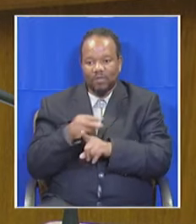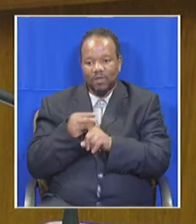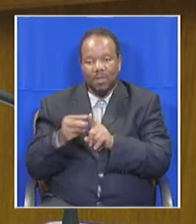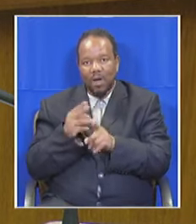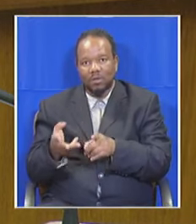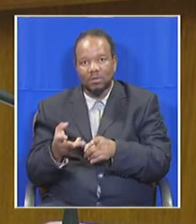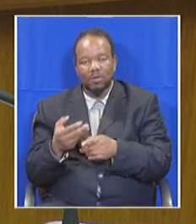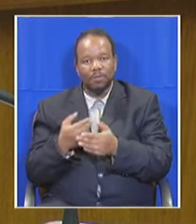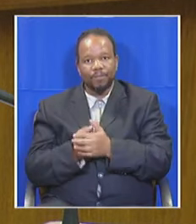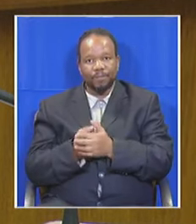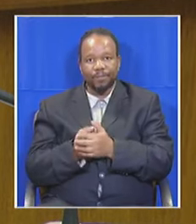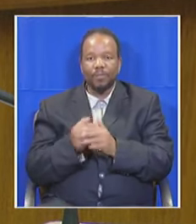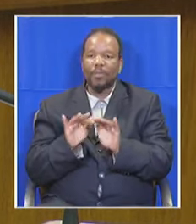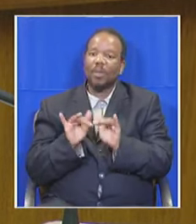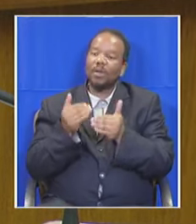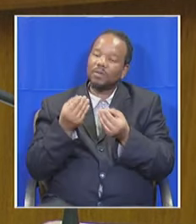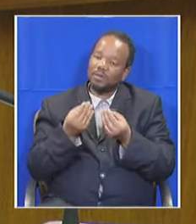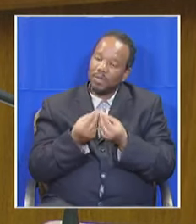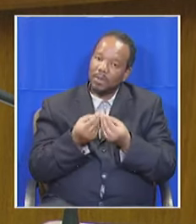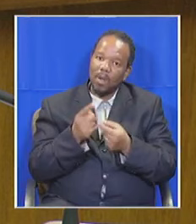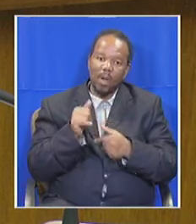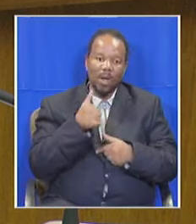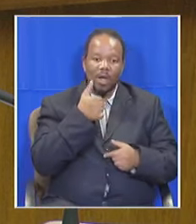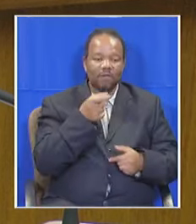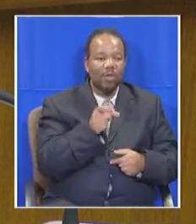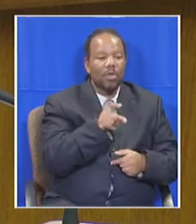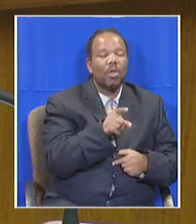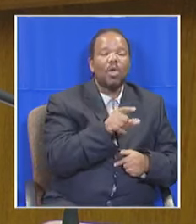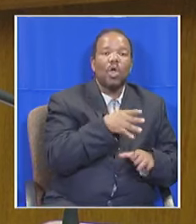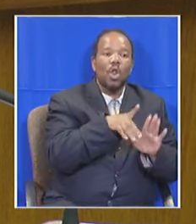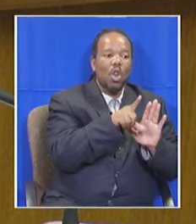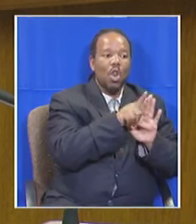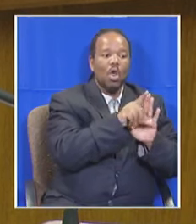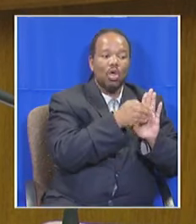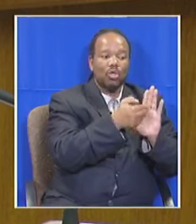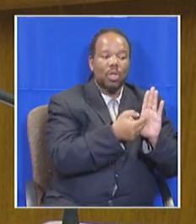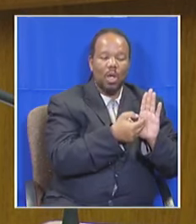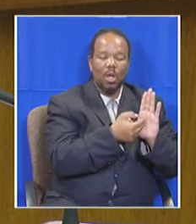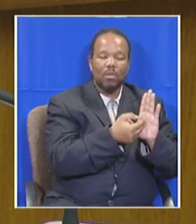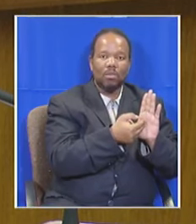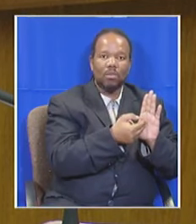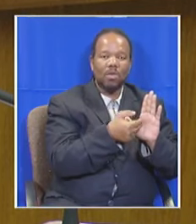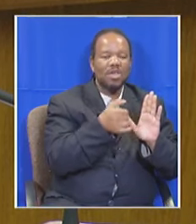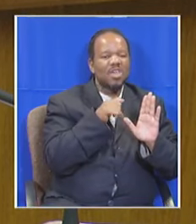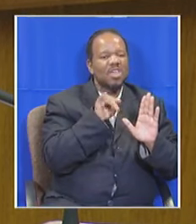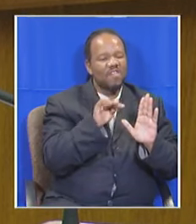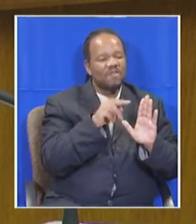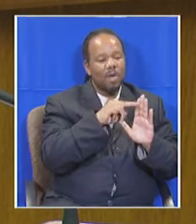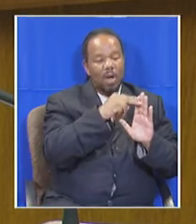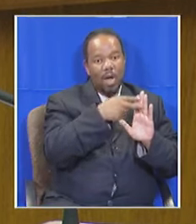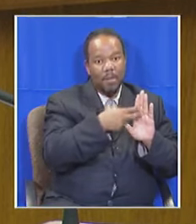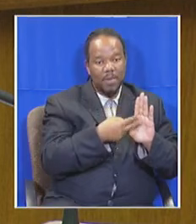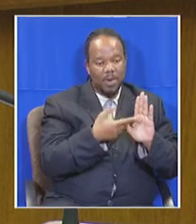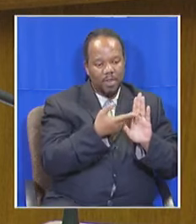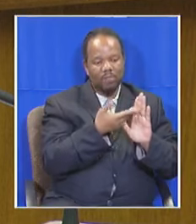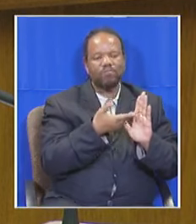has thus far escaped the scope of legislative protection. By adopting this amendment proposed today, we